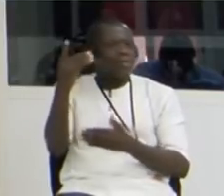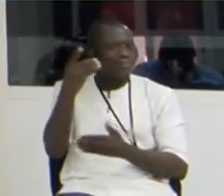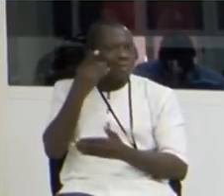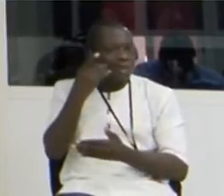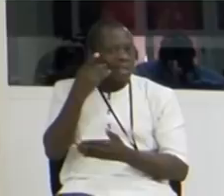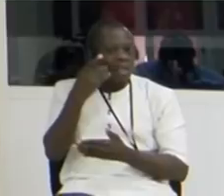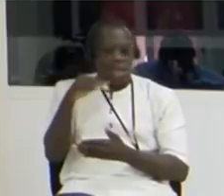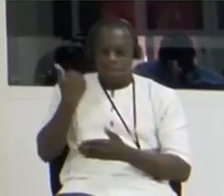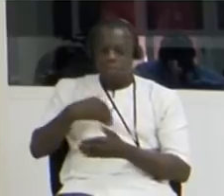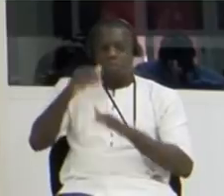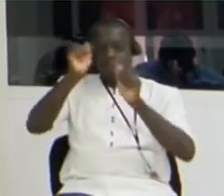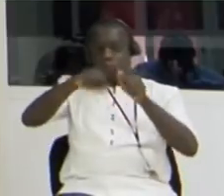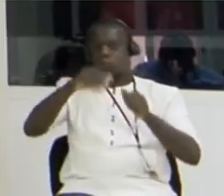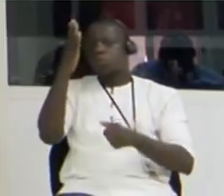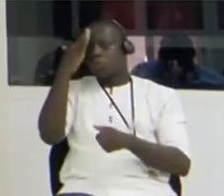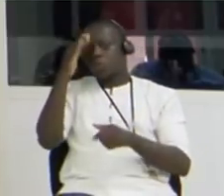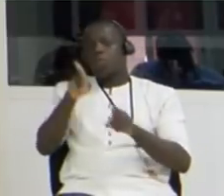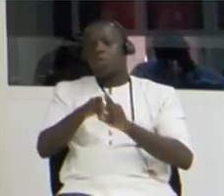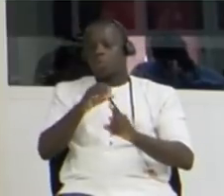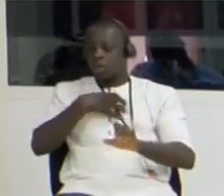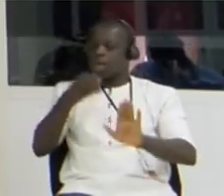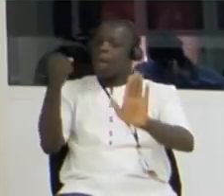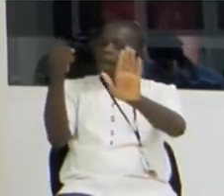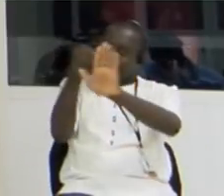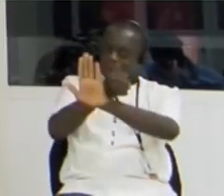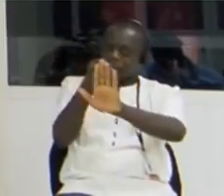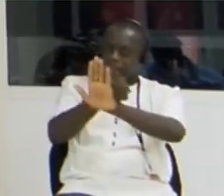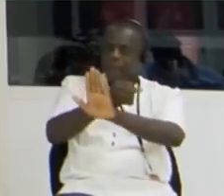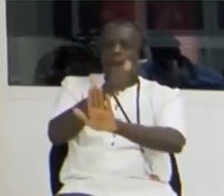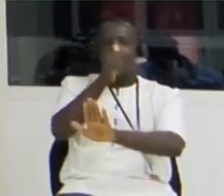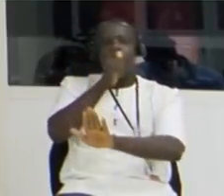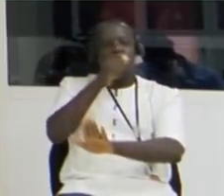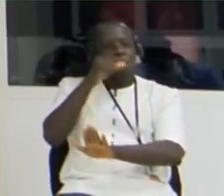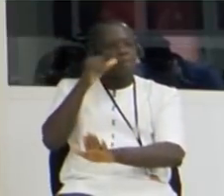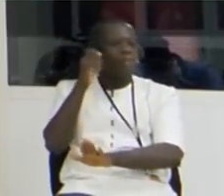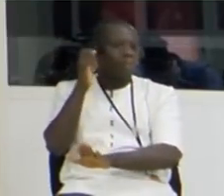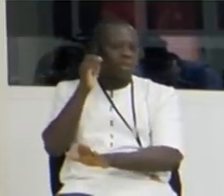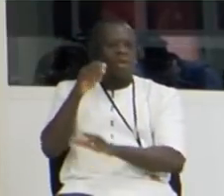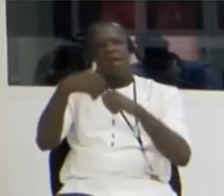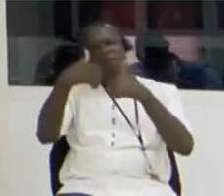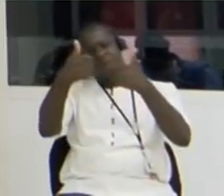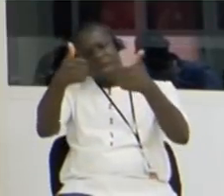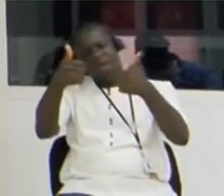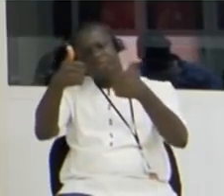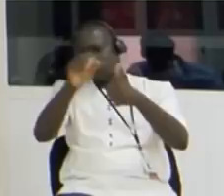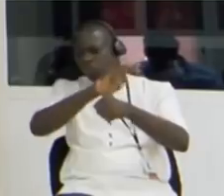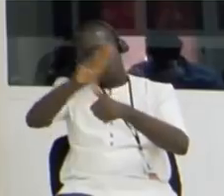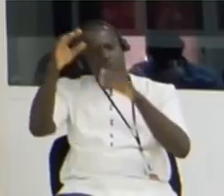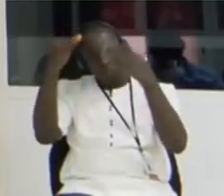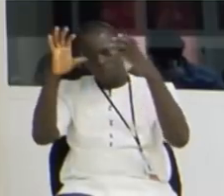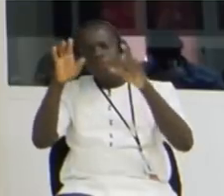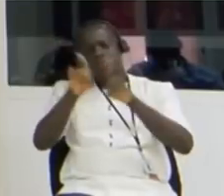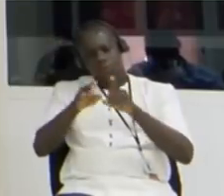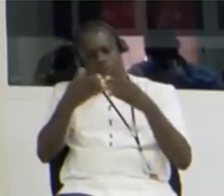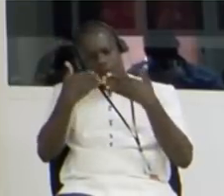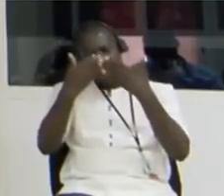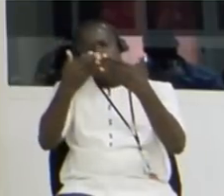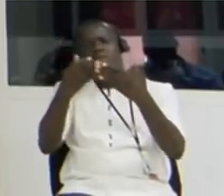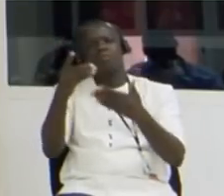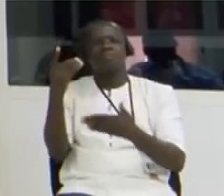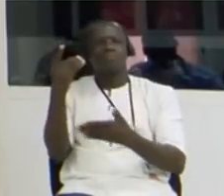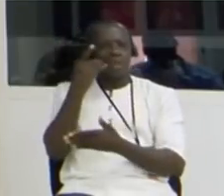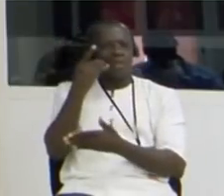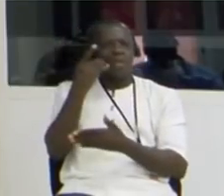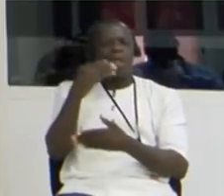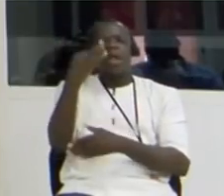with the confidentiality and the protection of these girls. But there was a time... That is fine. You can mention the date. Yeah. And then if